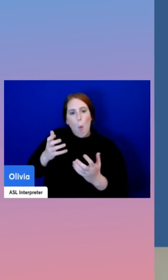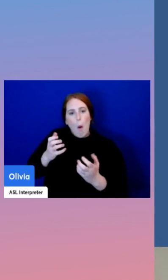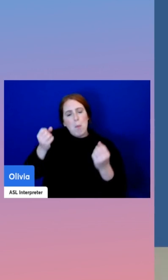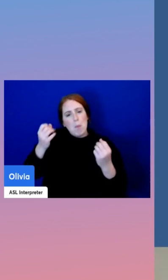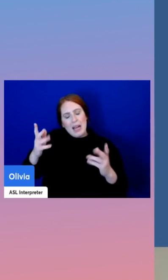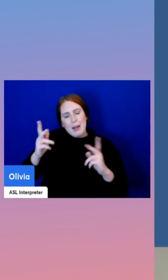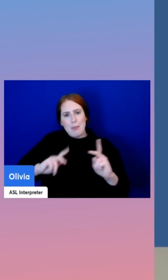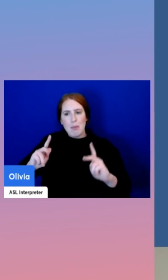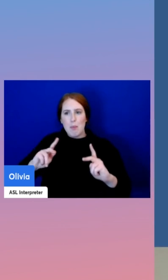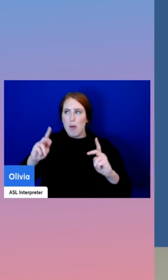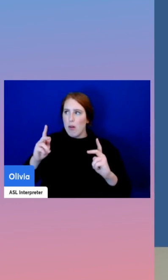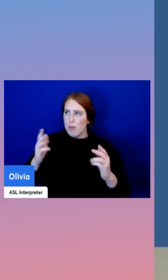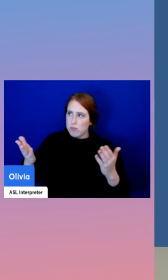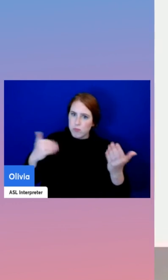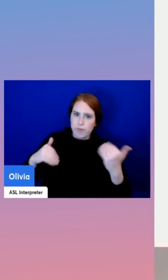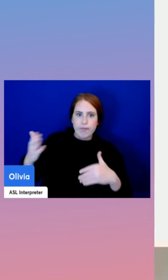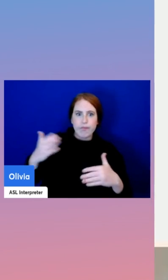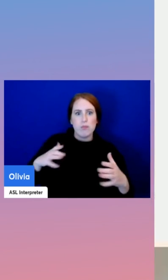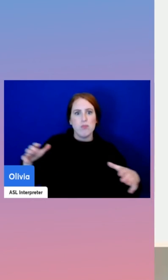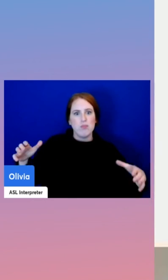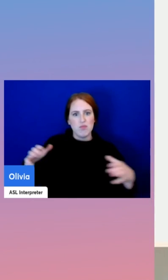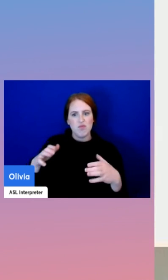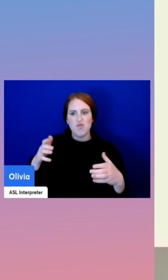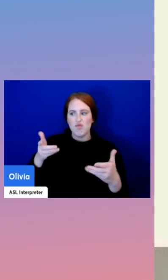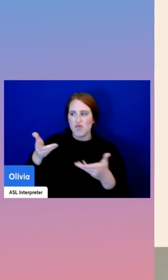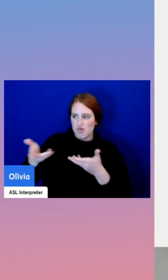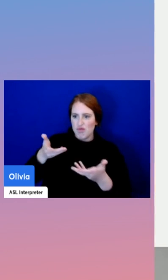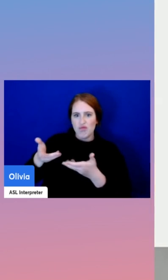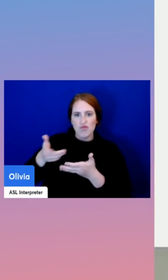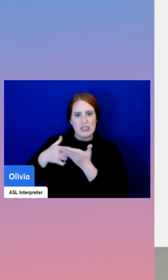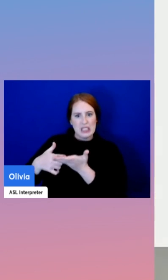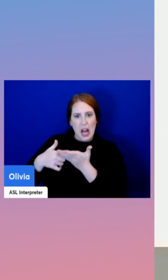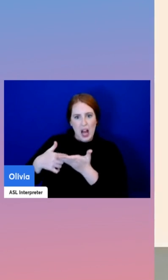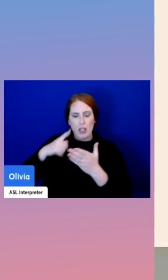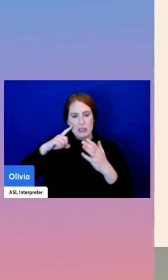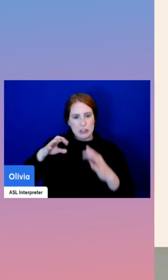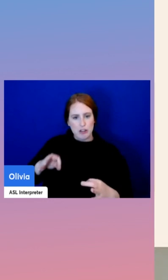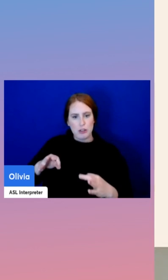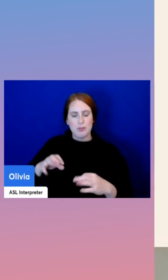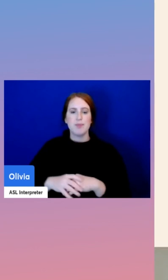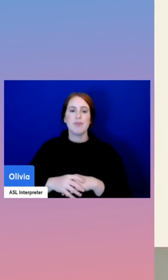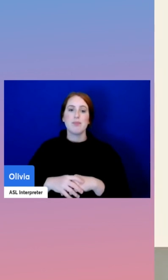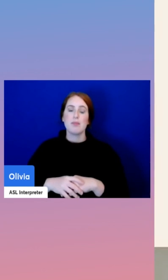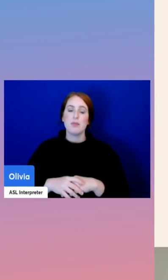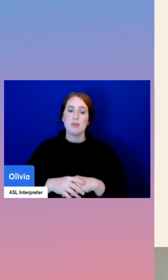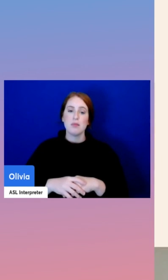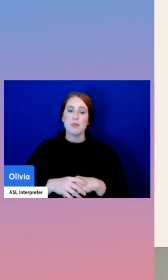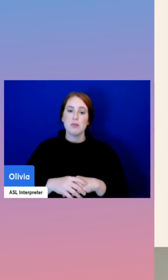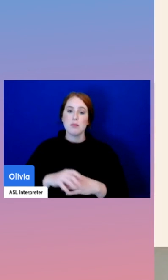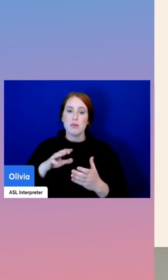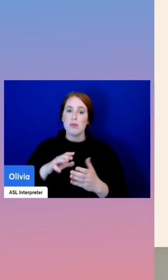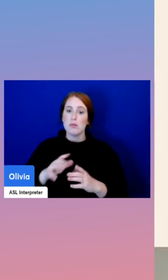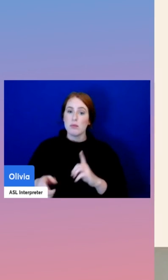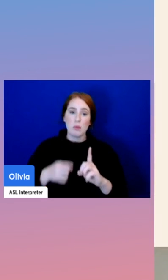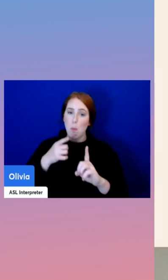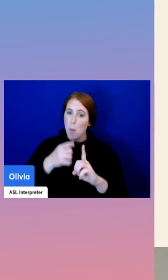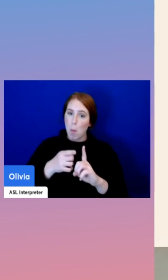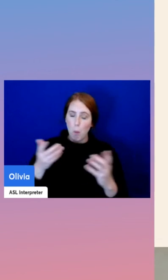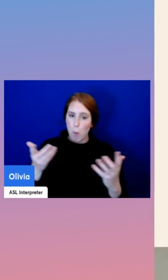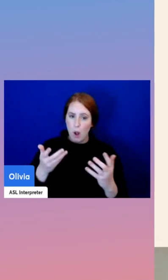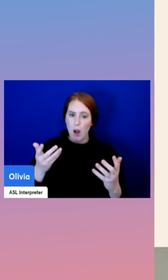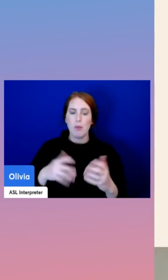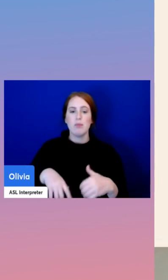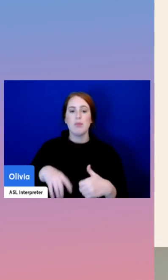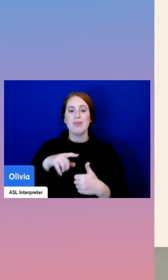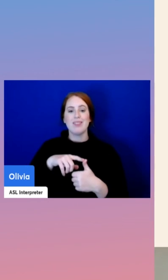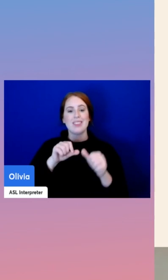every possible angle are involved. So what are the key takeaways? Sustainability first always comes with the